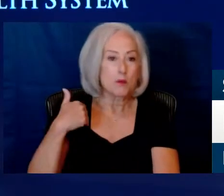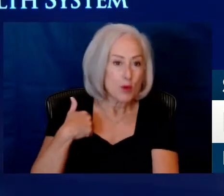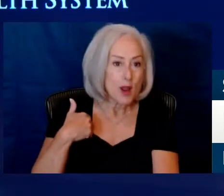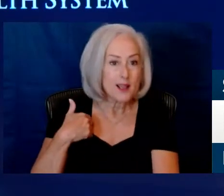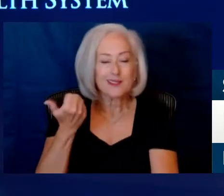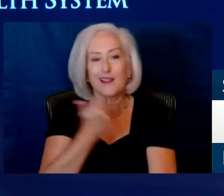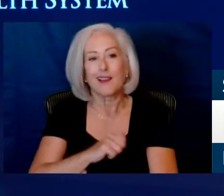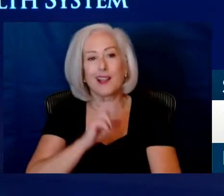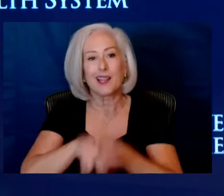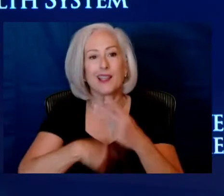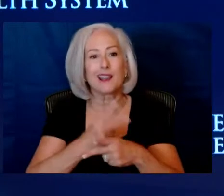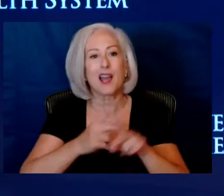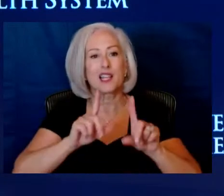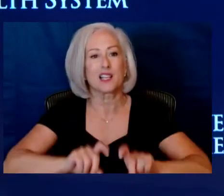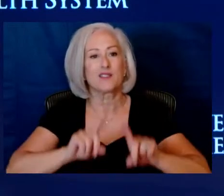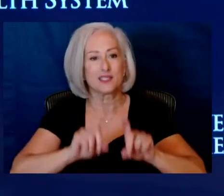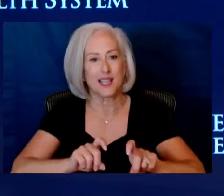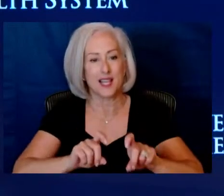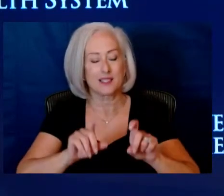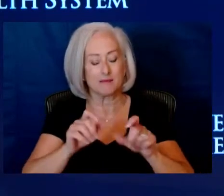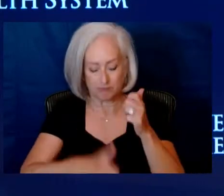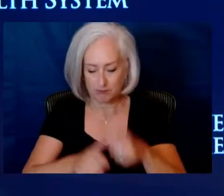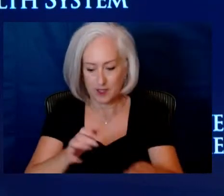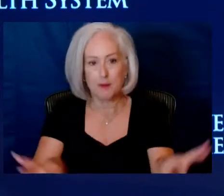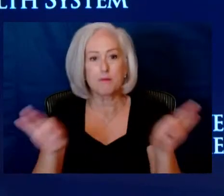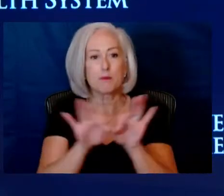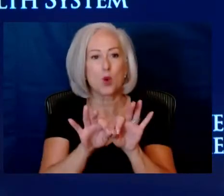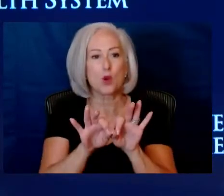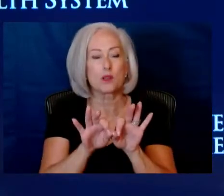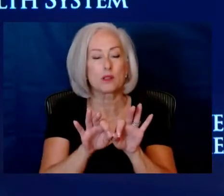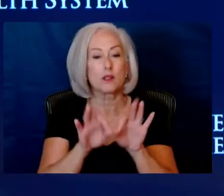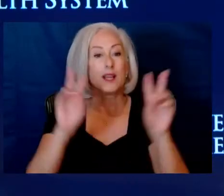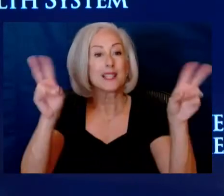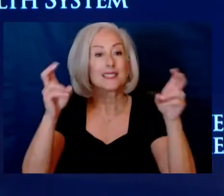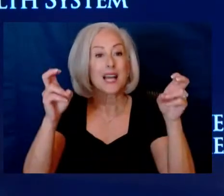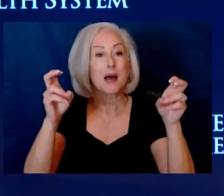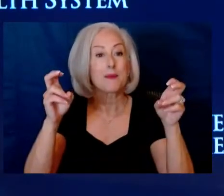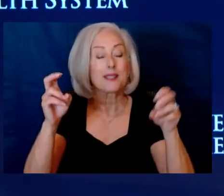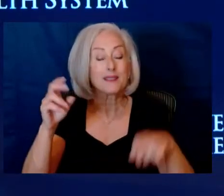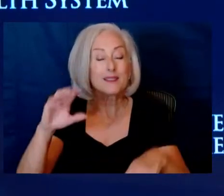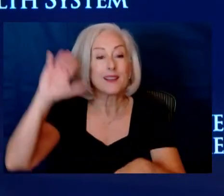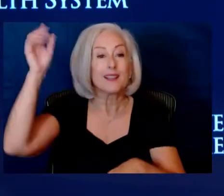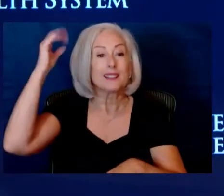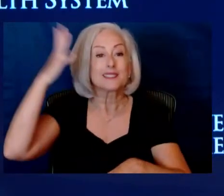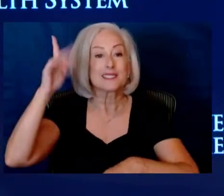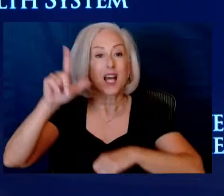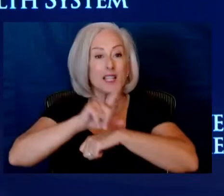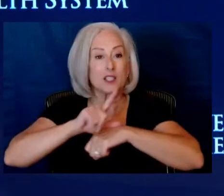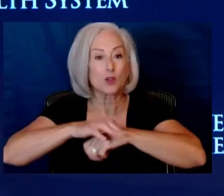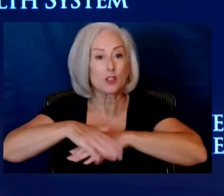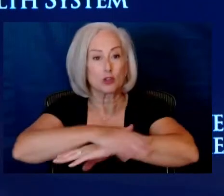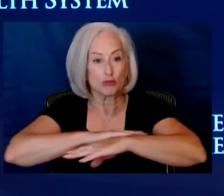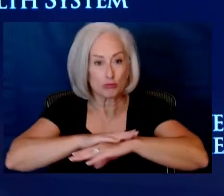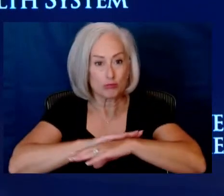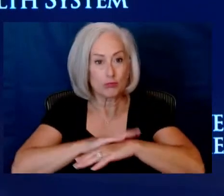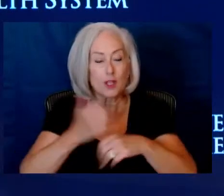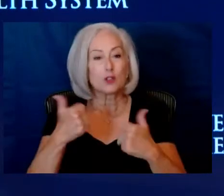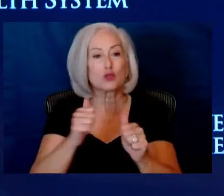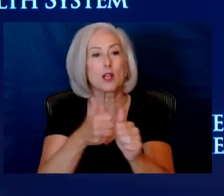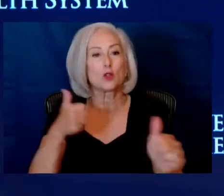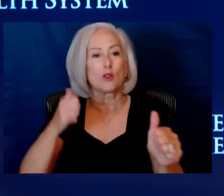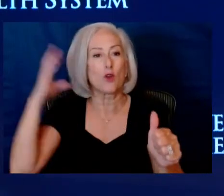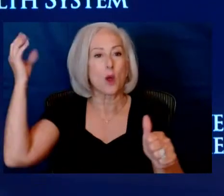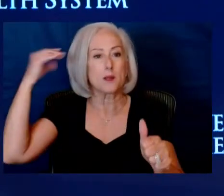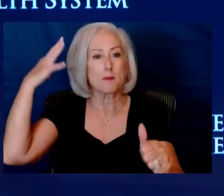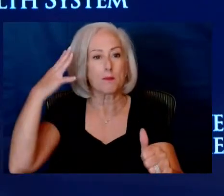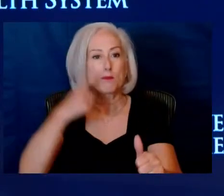But again, most importantly to this topic as well, sunscreen. Apply sunscreen. Try to avoid that burn as much as possible. So